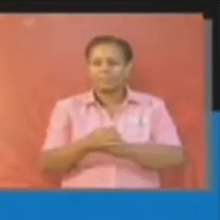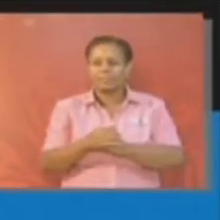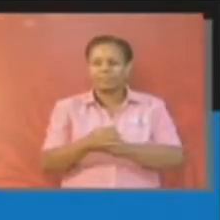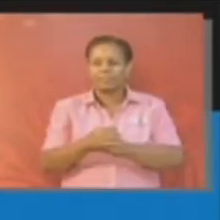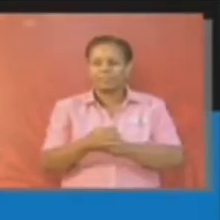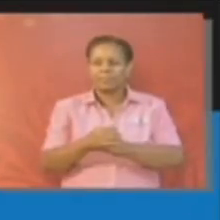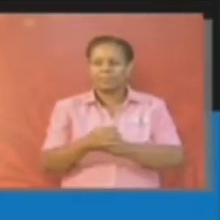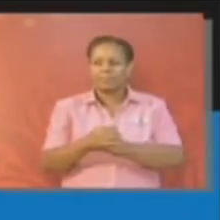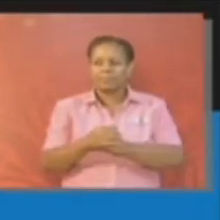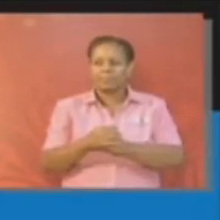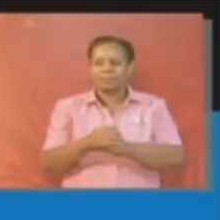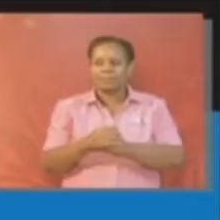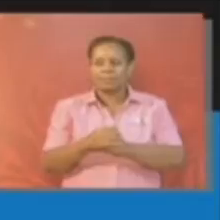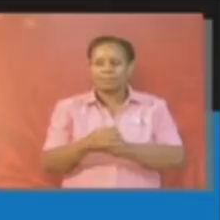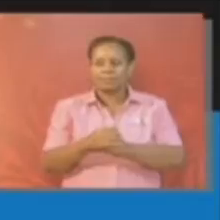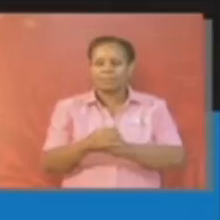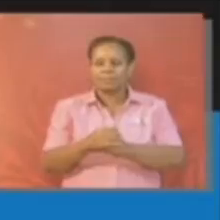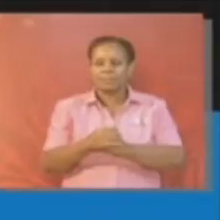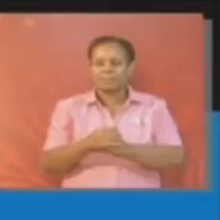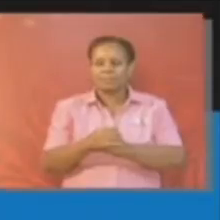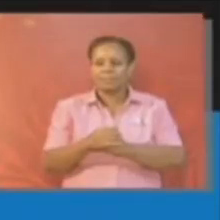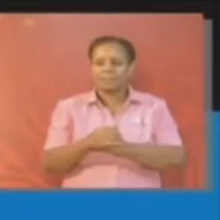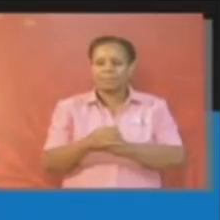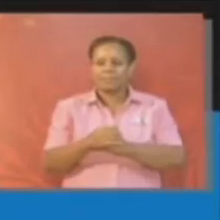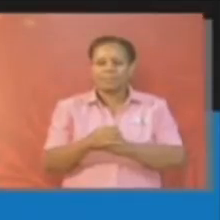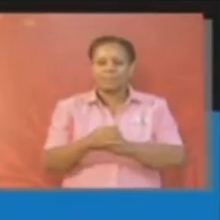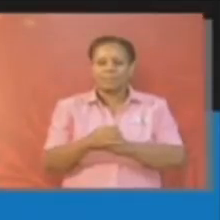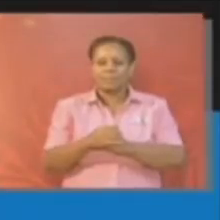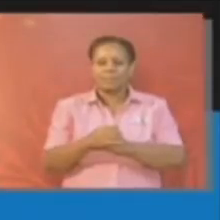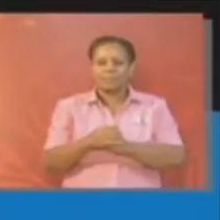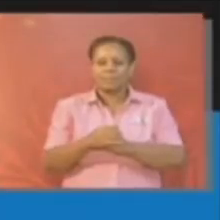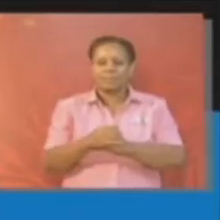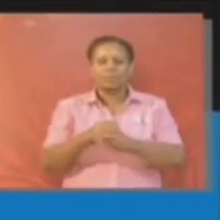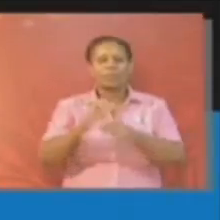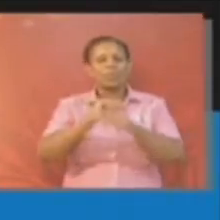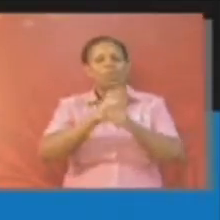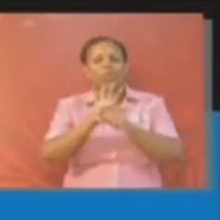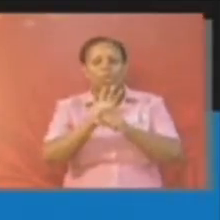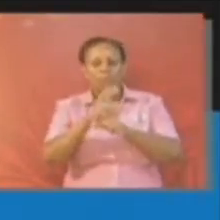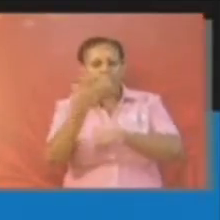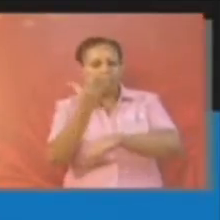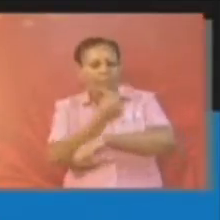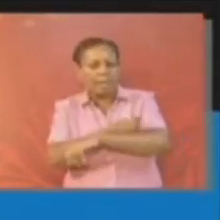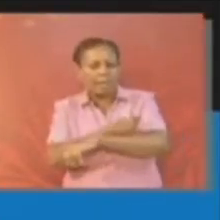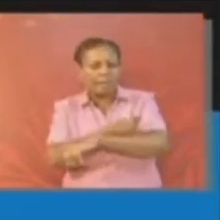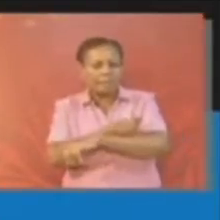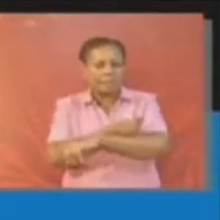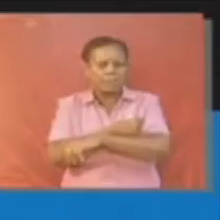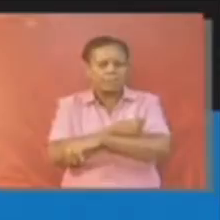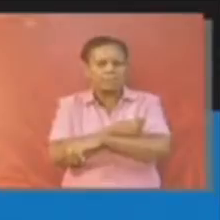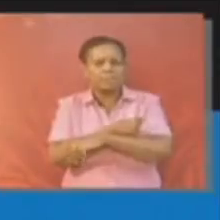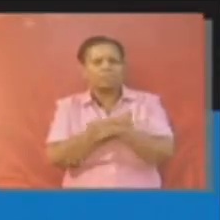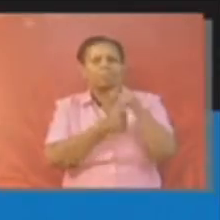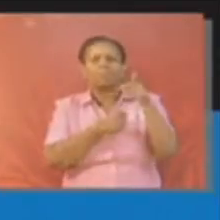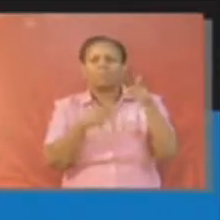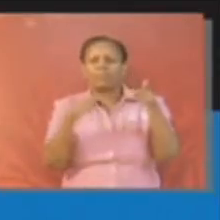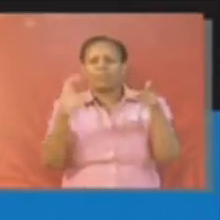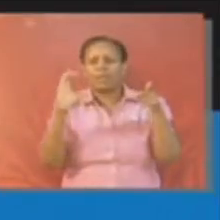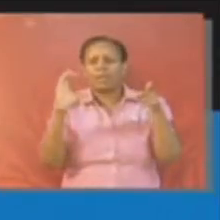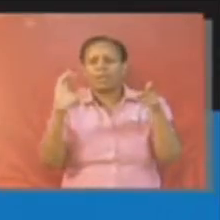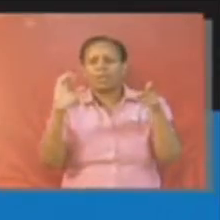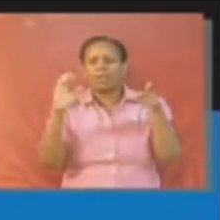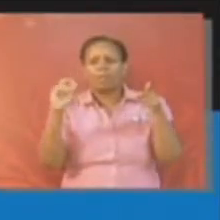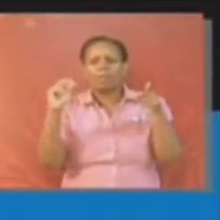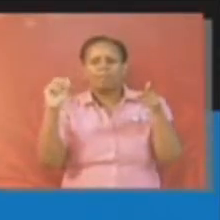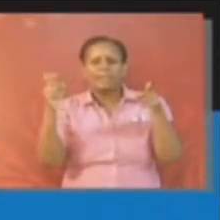is the COVID-19 vaccine, the COVAX facility is for the public sector. What